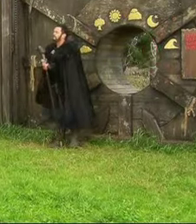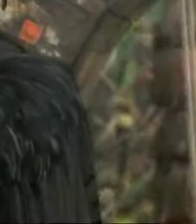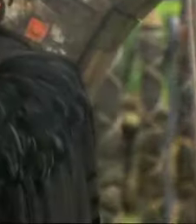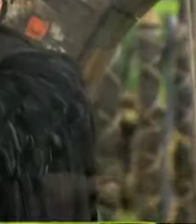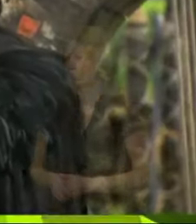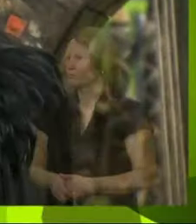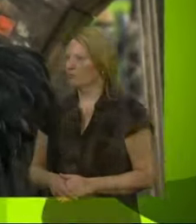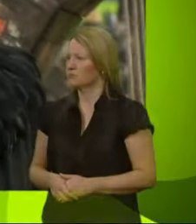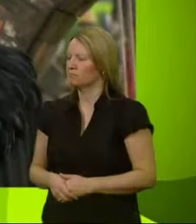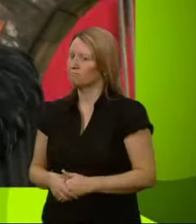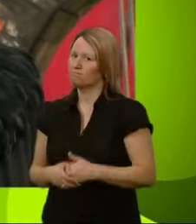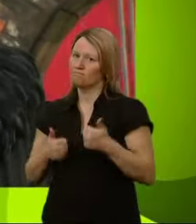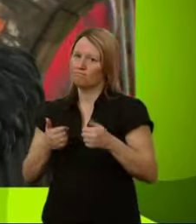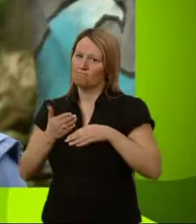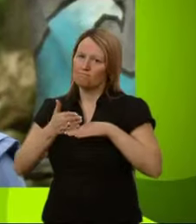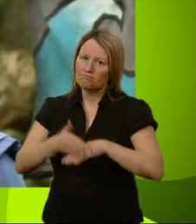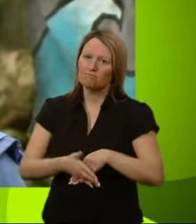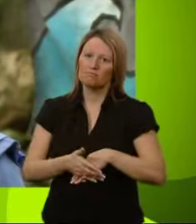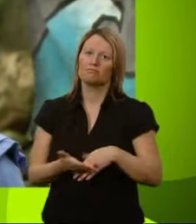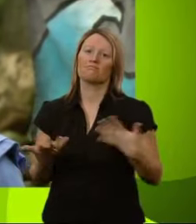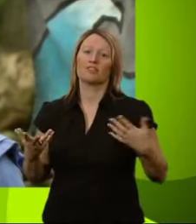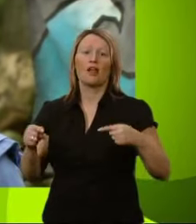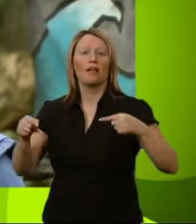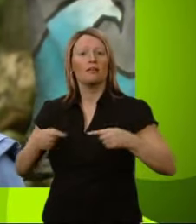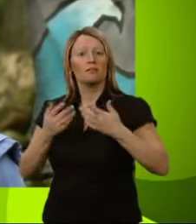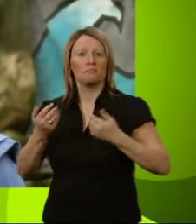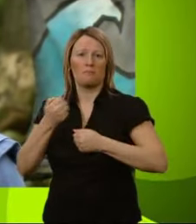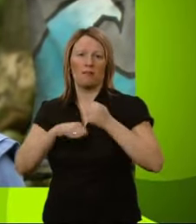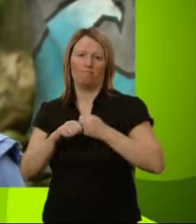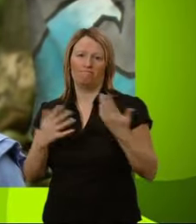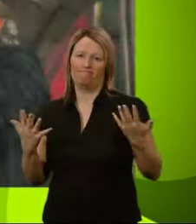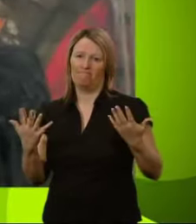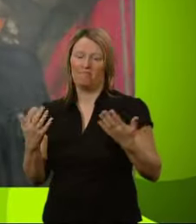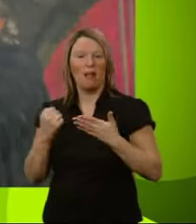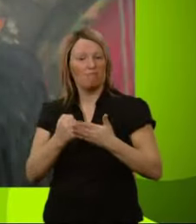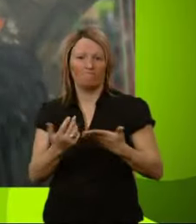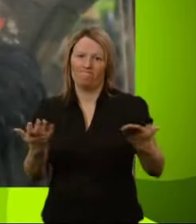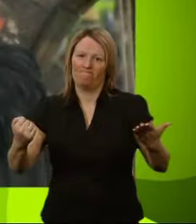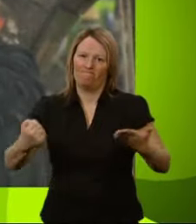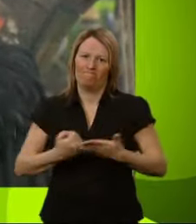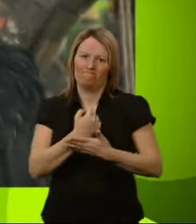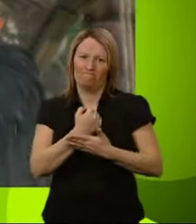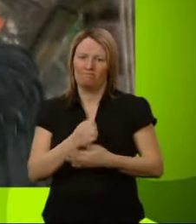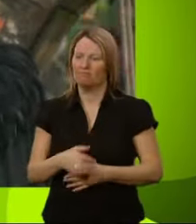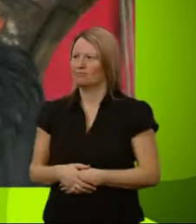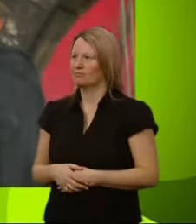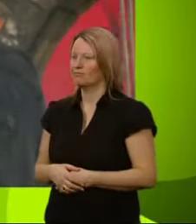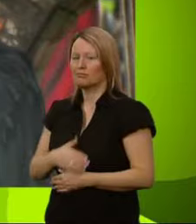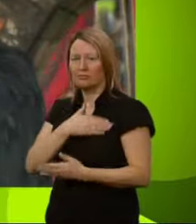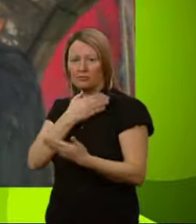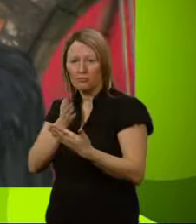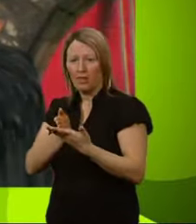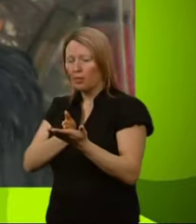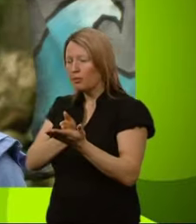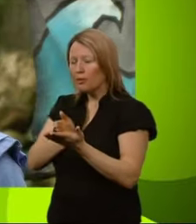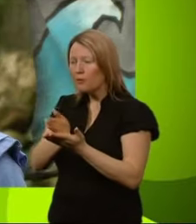Javmi, a valiant effort, but this challenge is indeed a beast that shows no mercy. You have come far